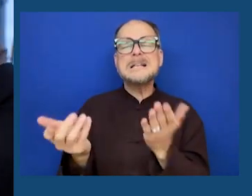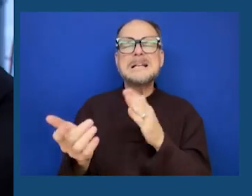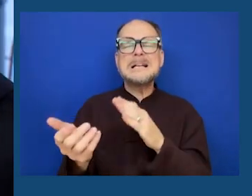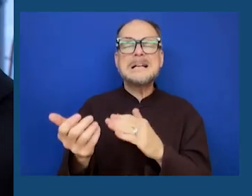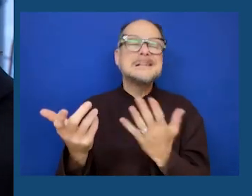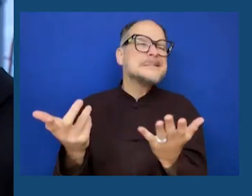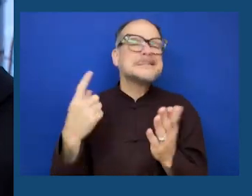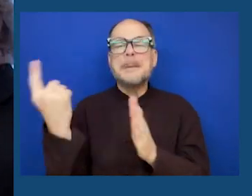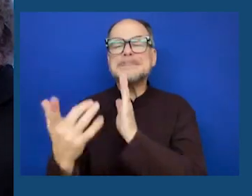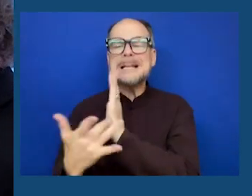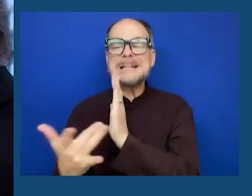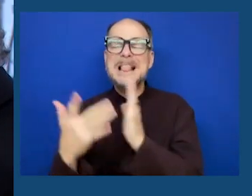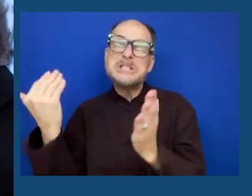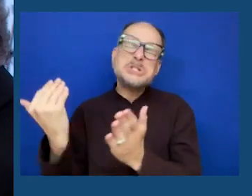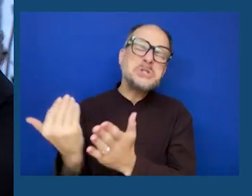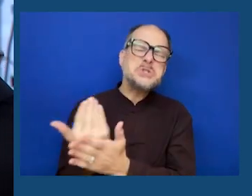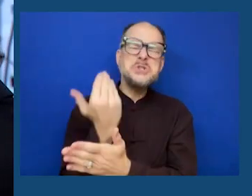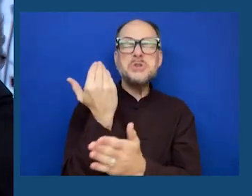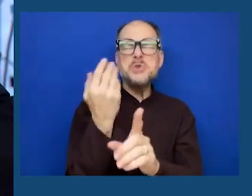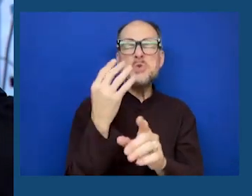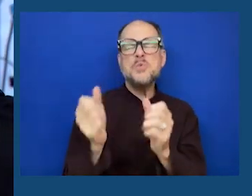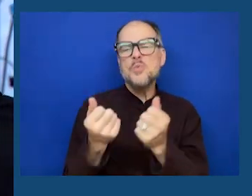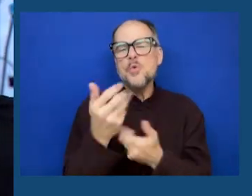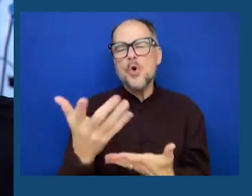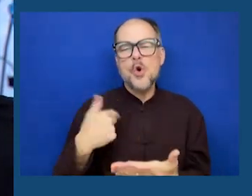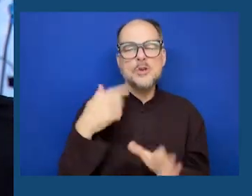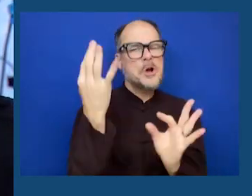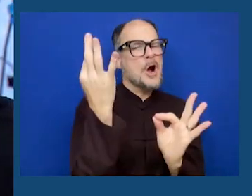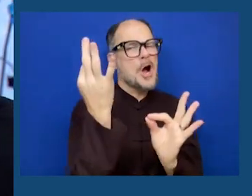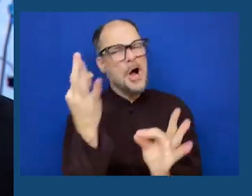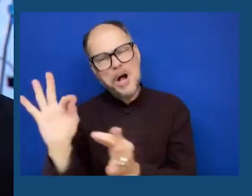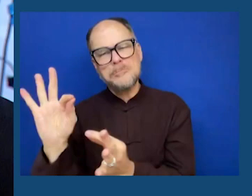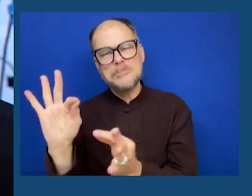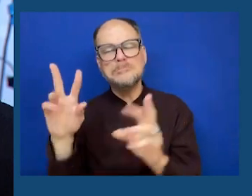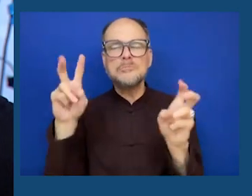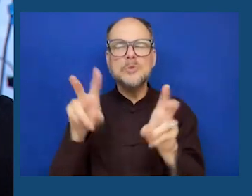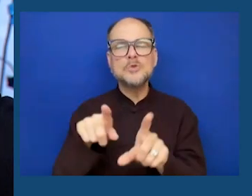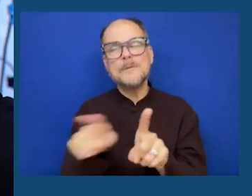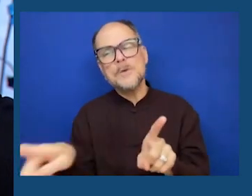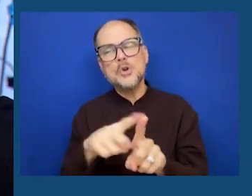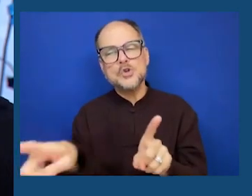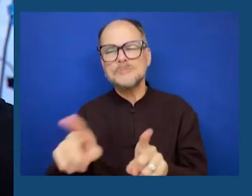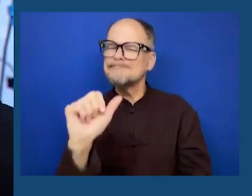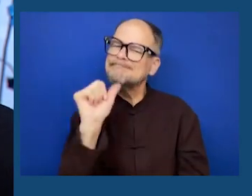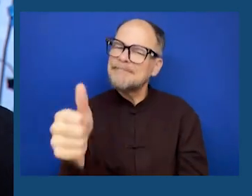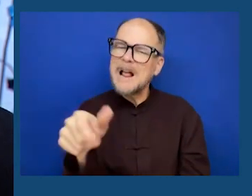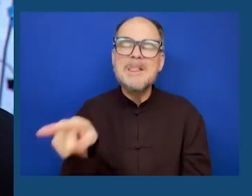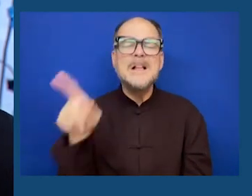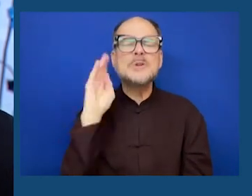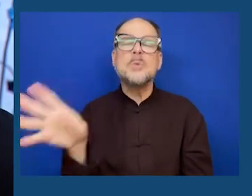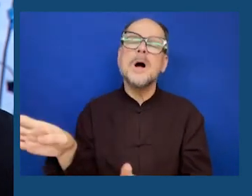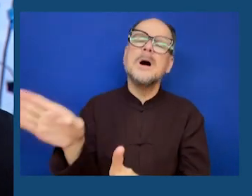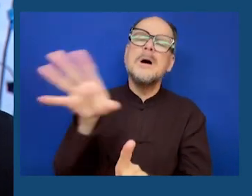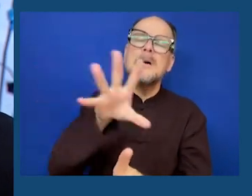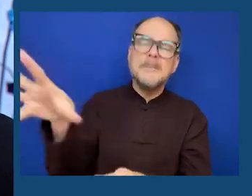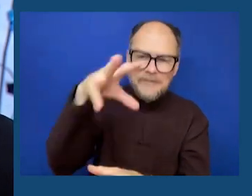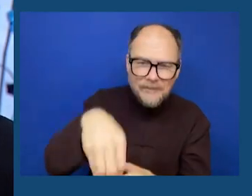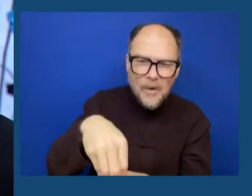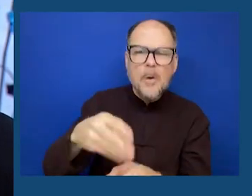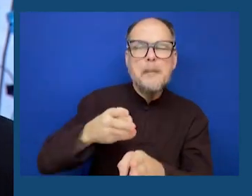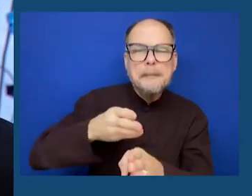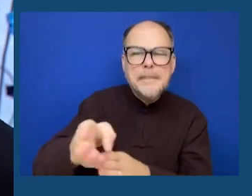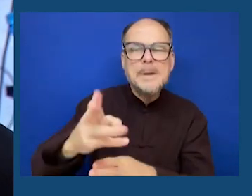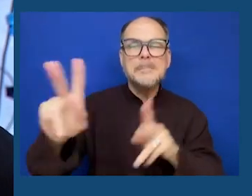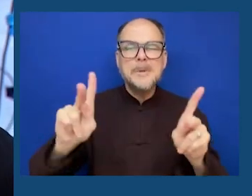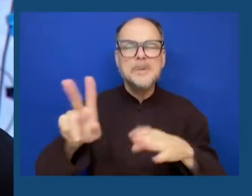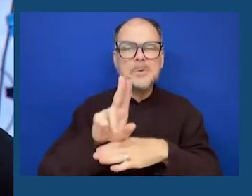The combination of different forms of computing power is going to really accelerate the impact of Empower AI. And none